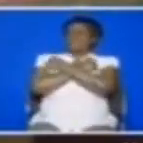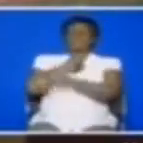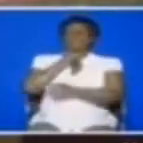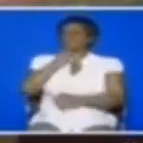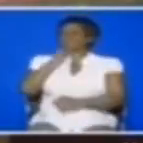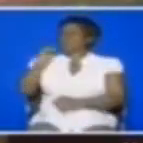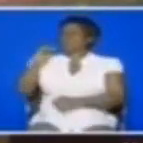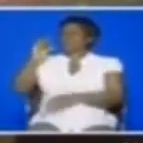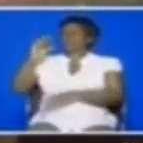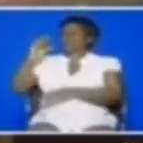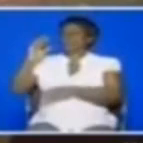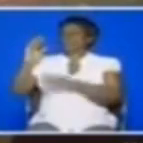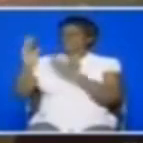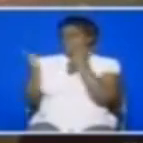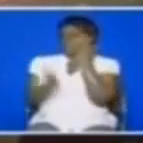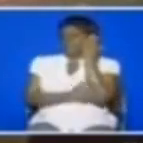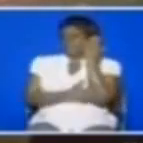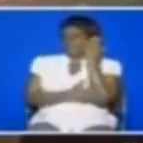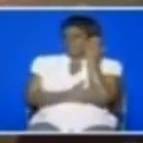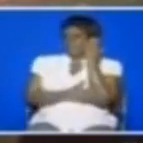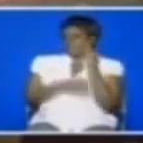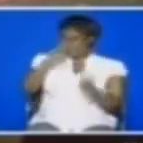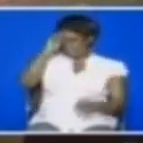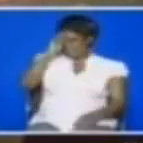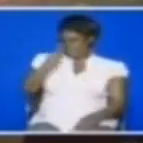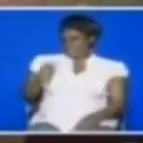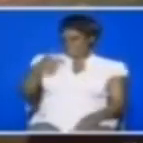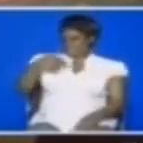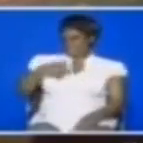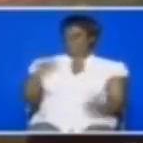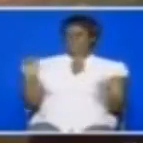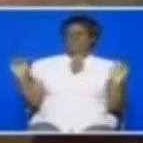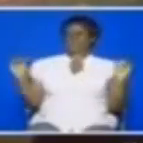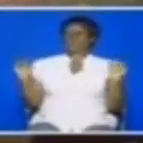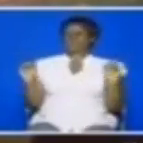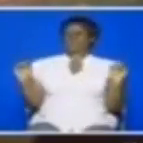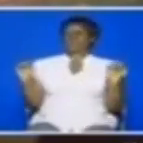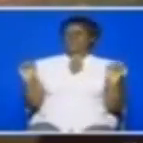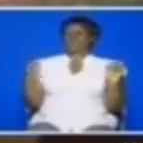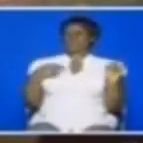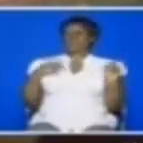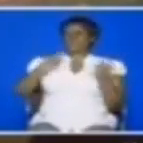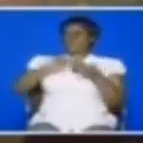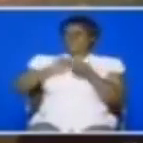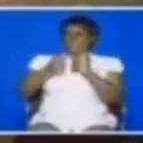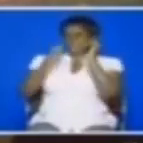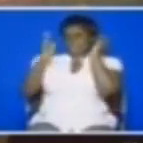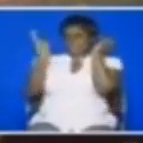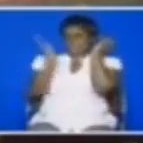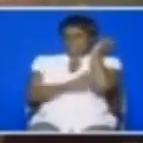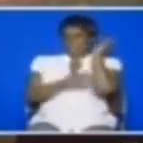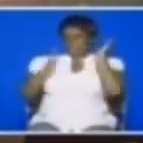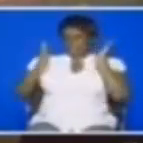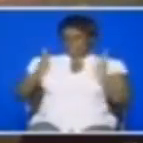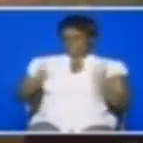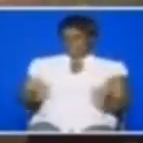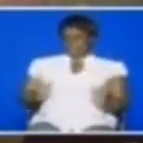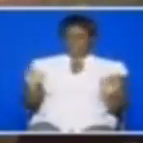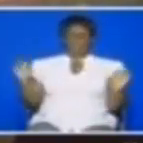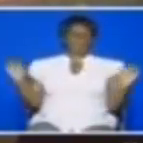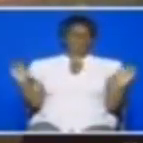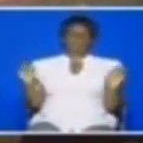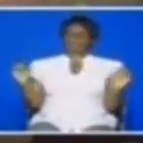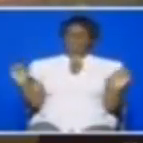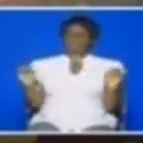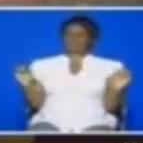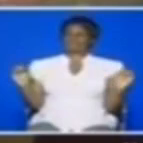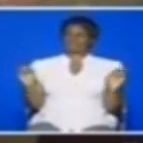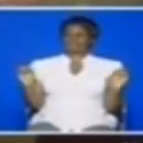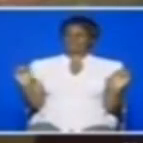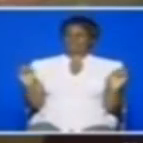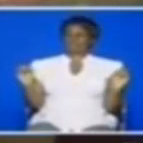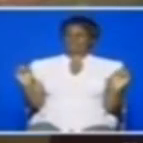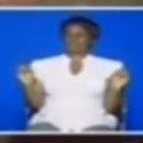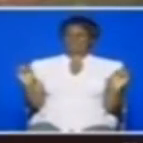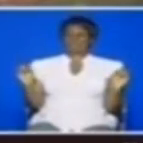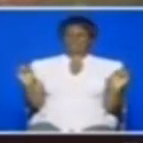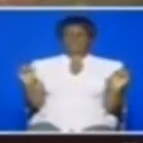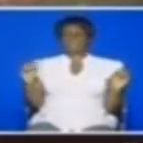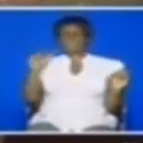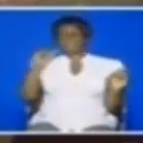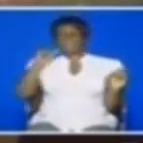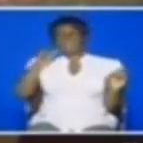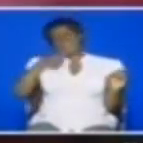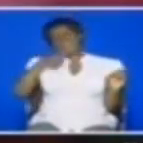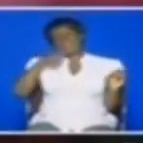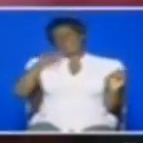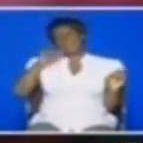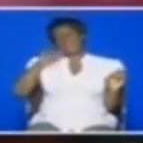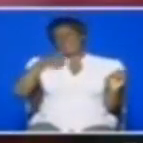bad. She knows me. She cannot judge me. She cannot say I cannot change to be a bad person because I put tattoos or not. No, it's just a